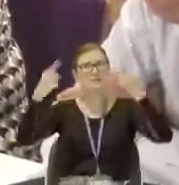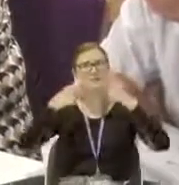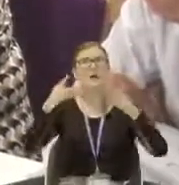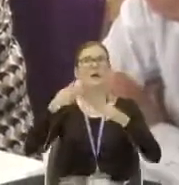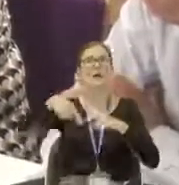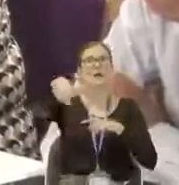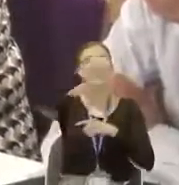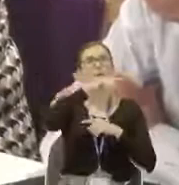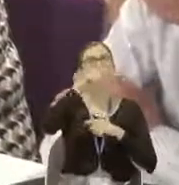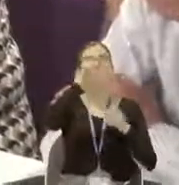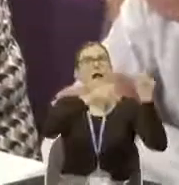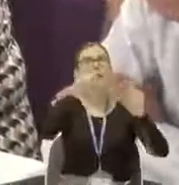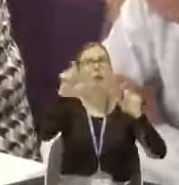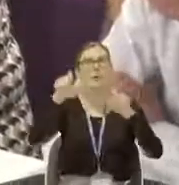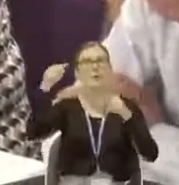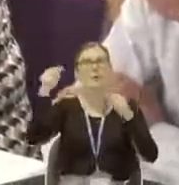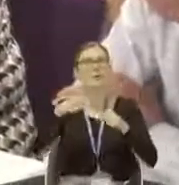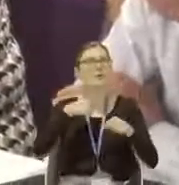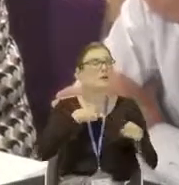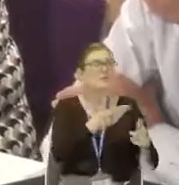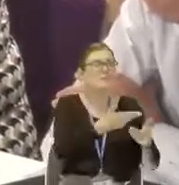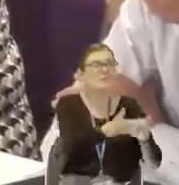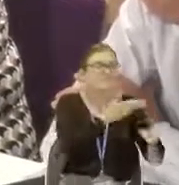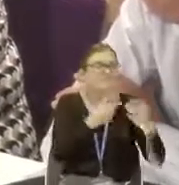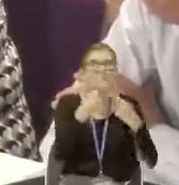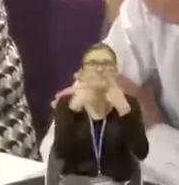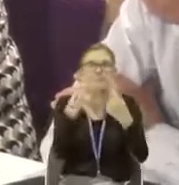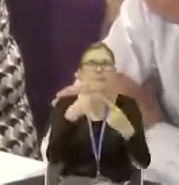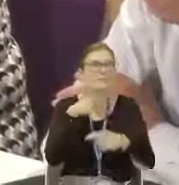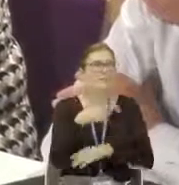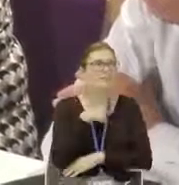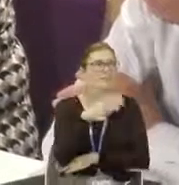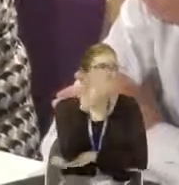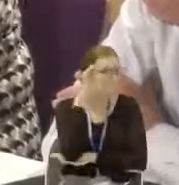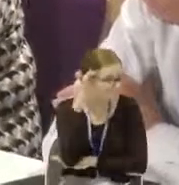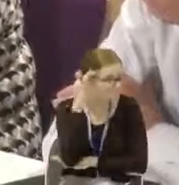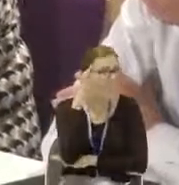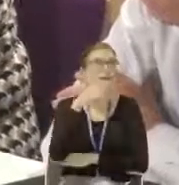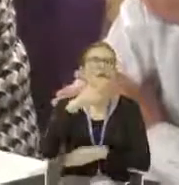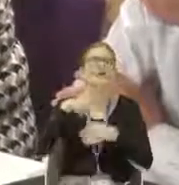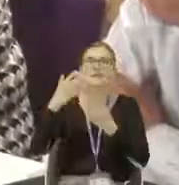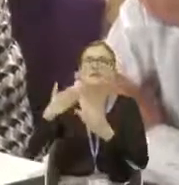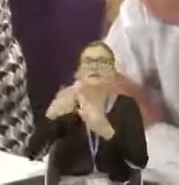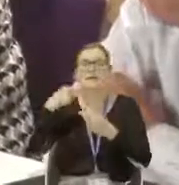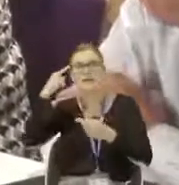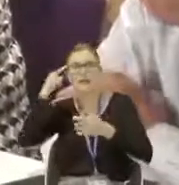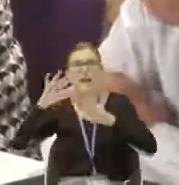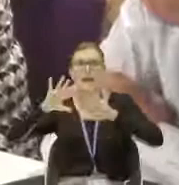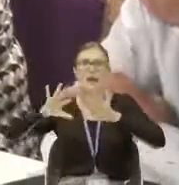must build strong societies from the ground up. One